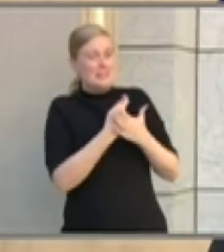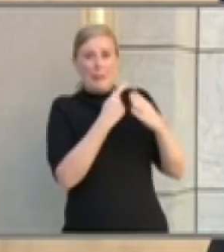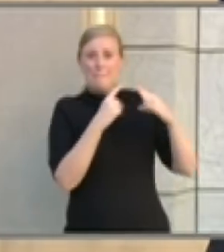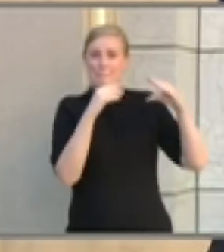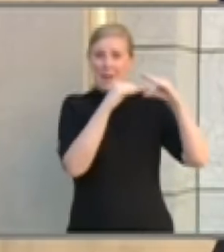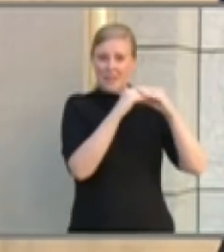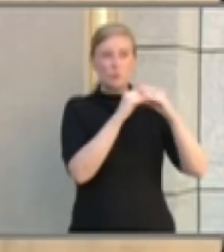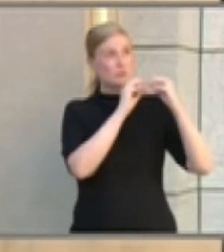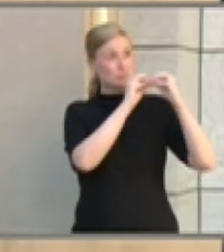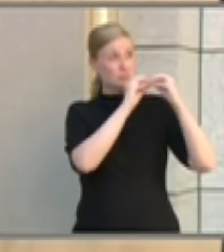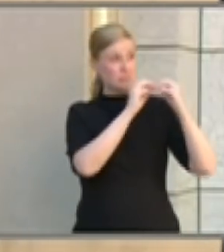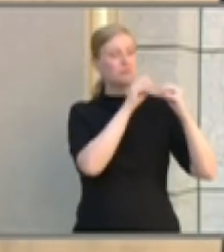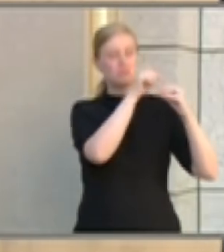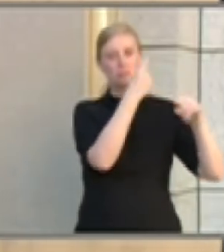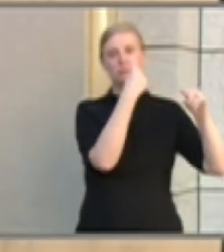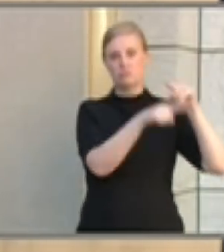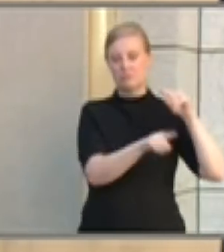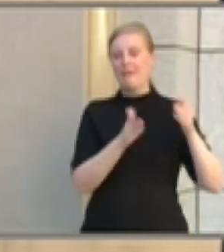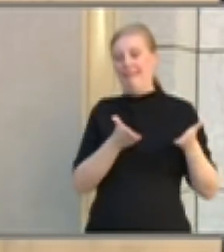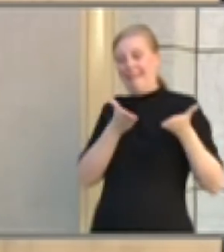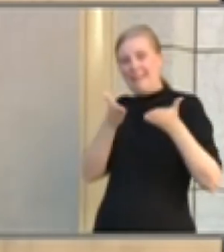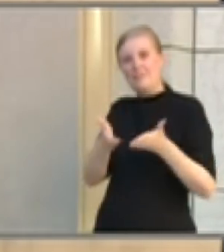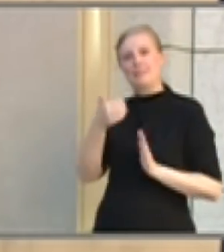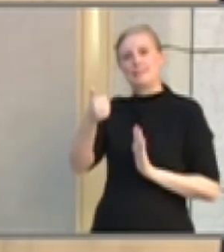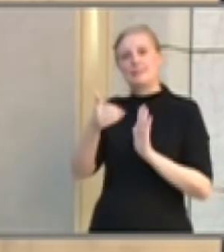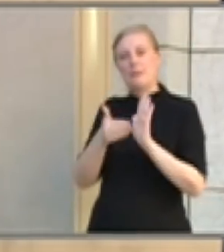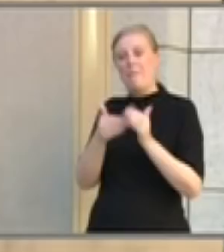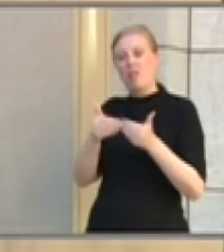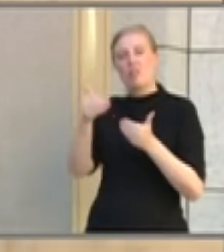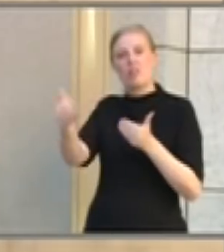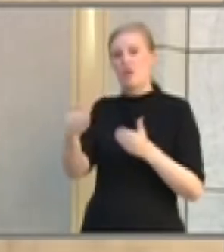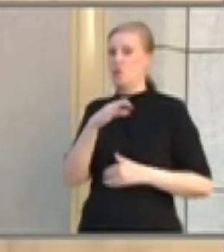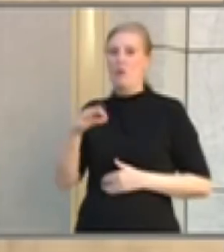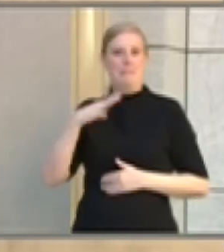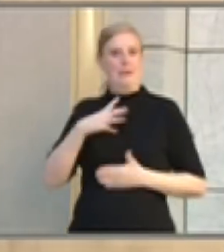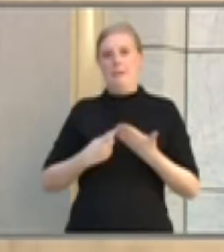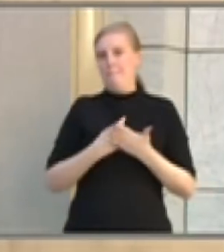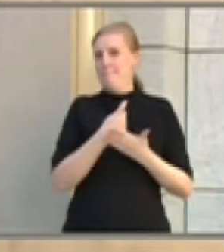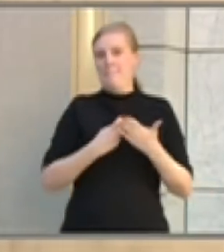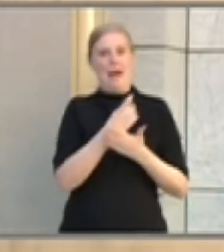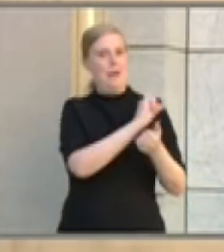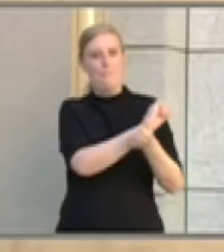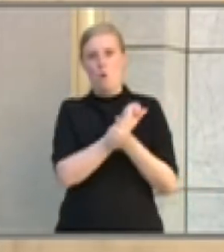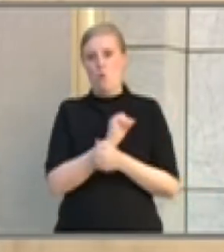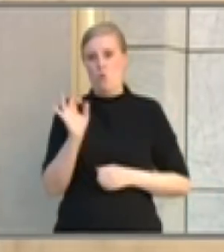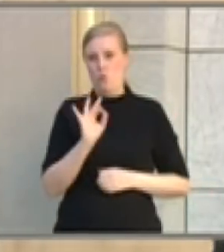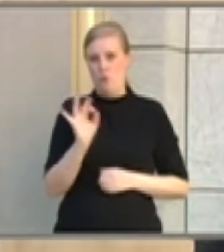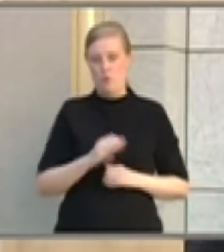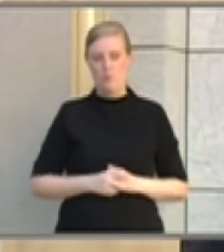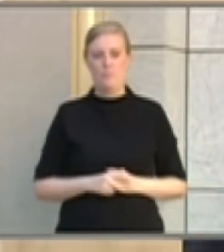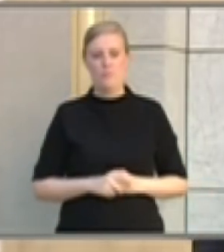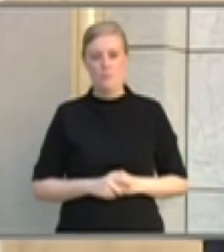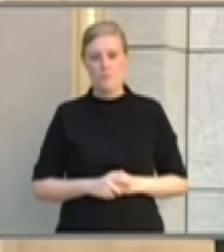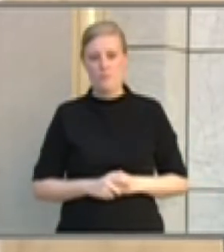ensuring that tenants facing significant hardship as a result of the coronavirus will have the security of